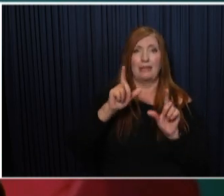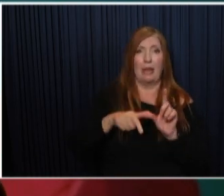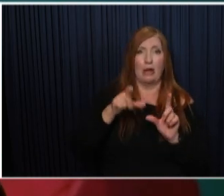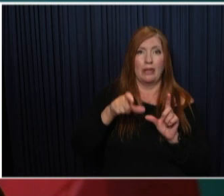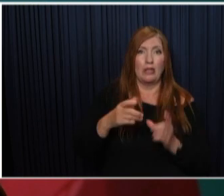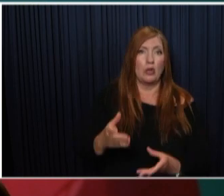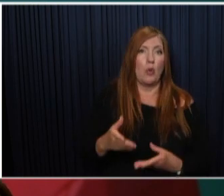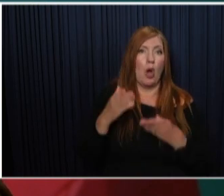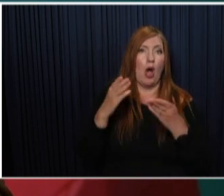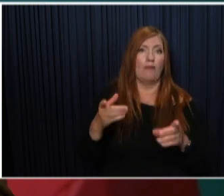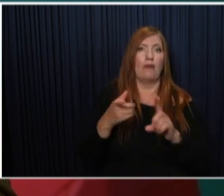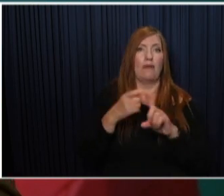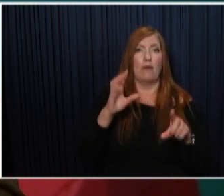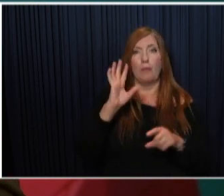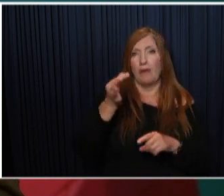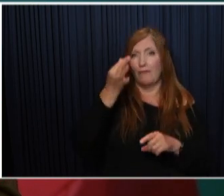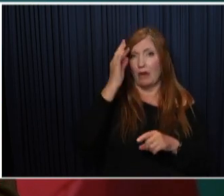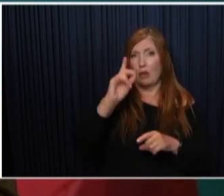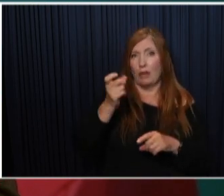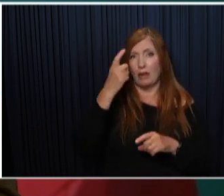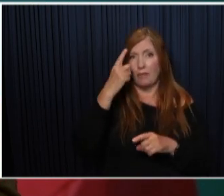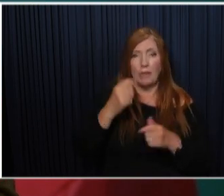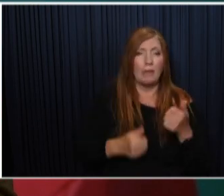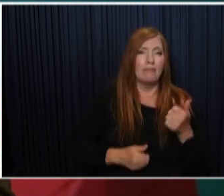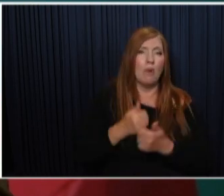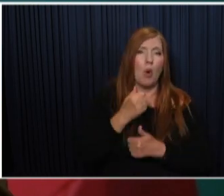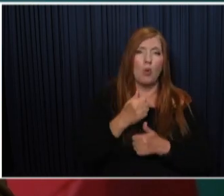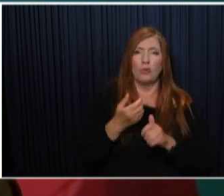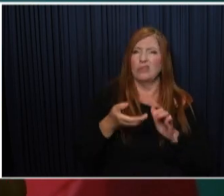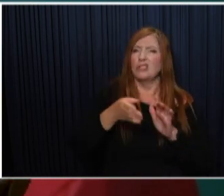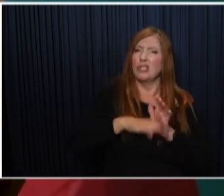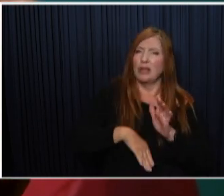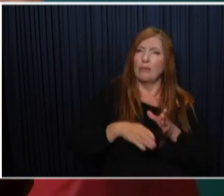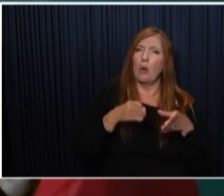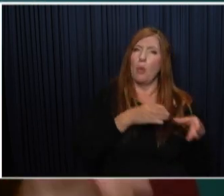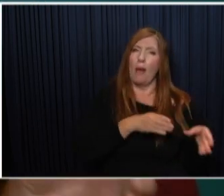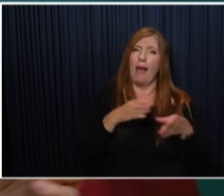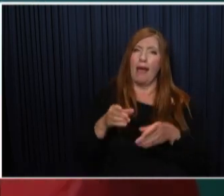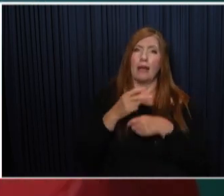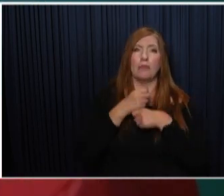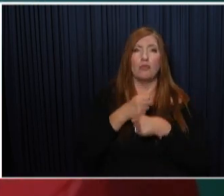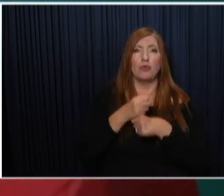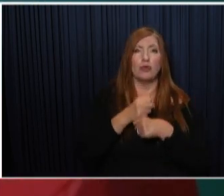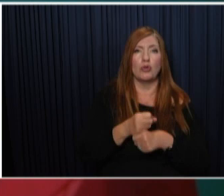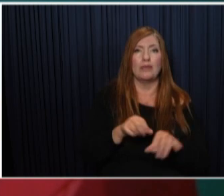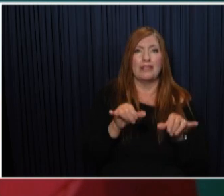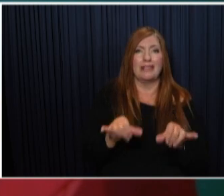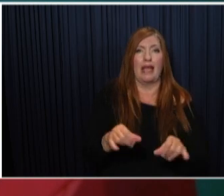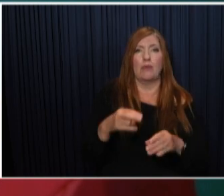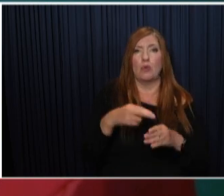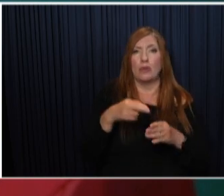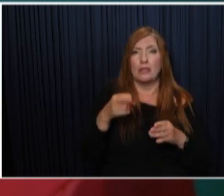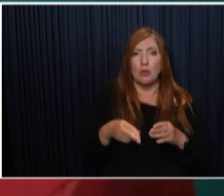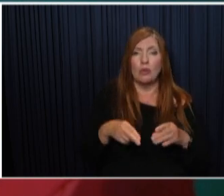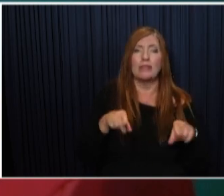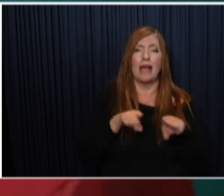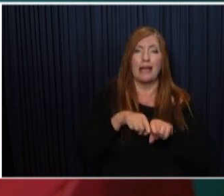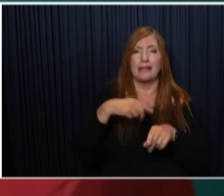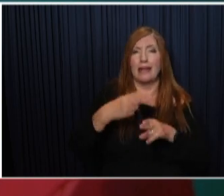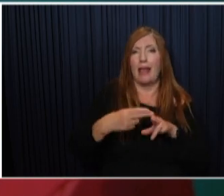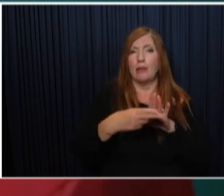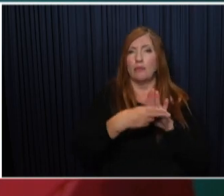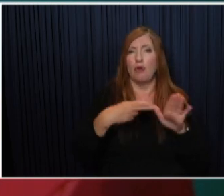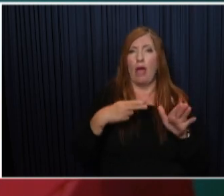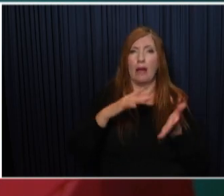from the federal government as the most inexpensive way that's producing the same results as the name brand